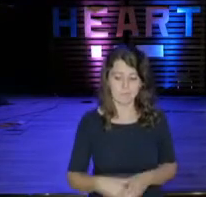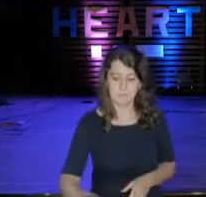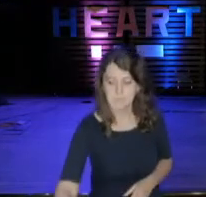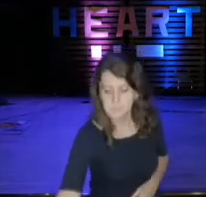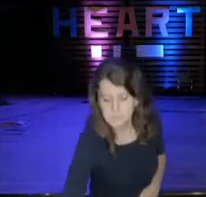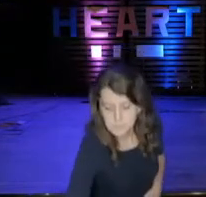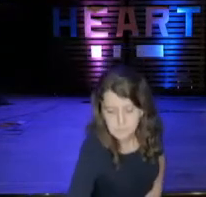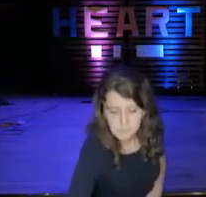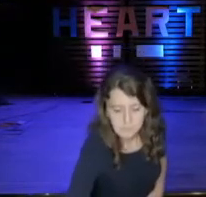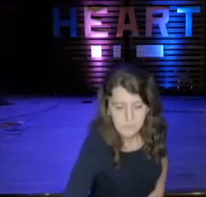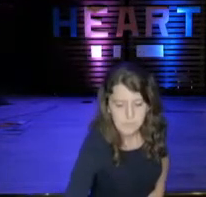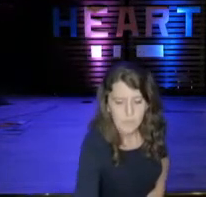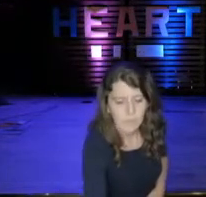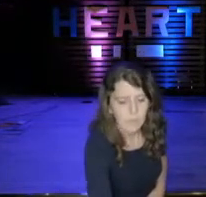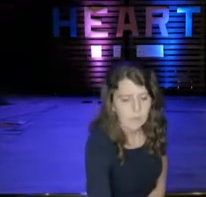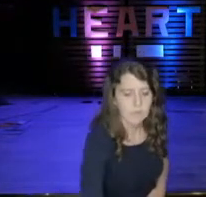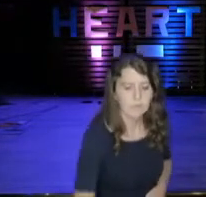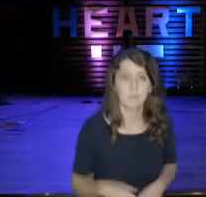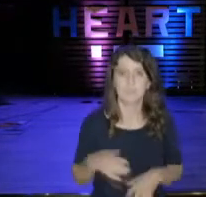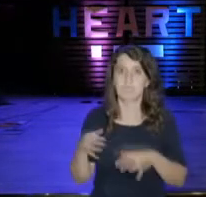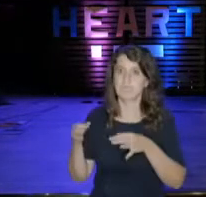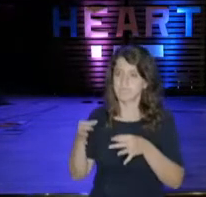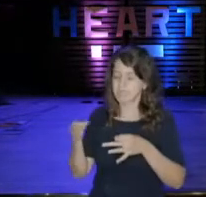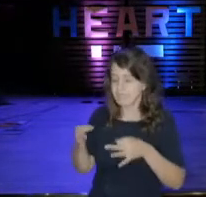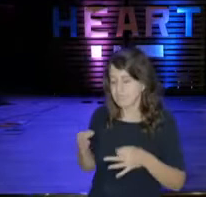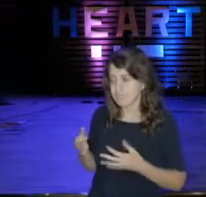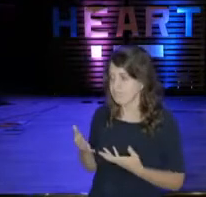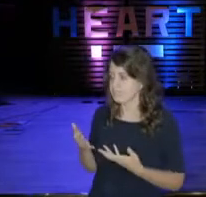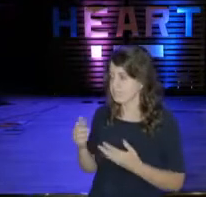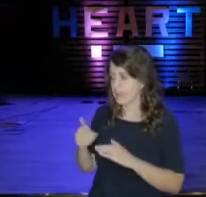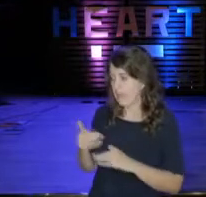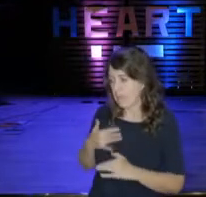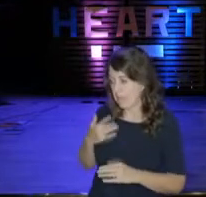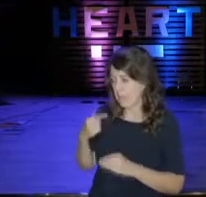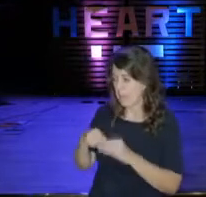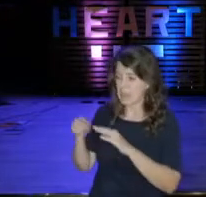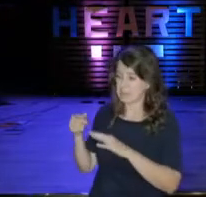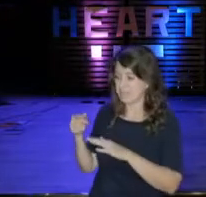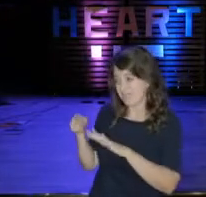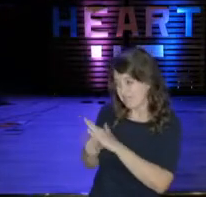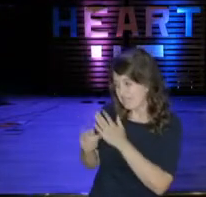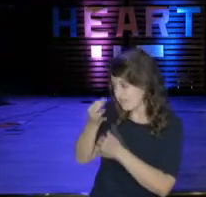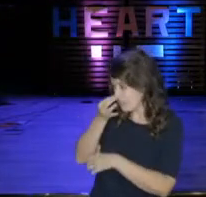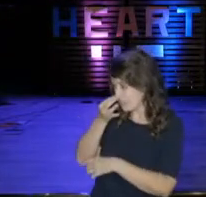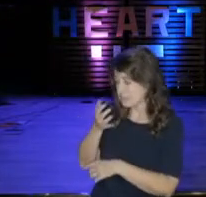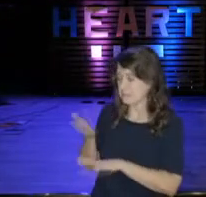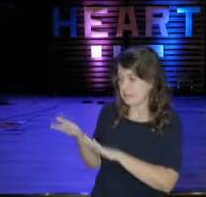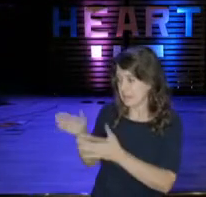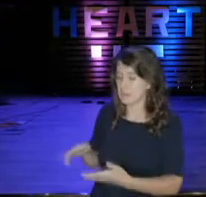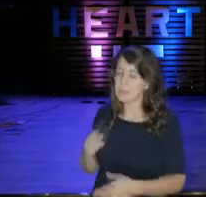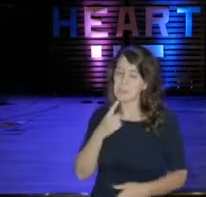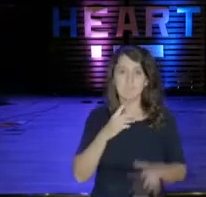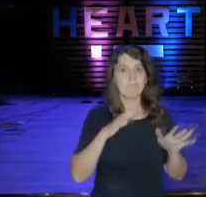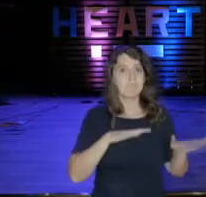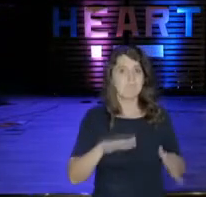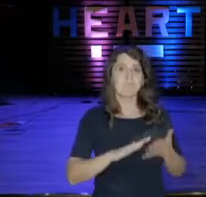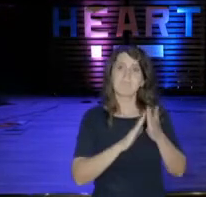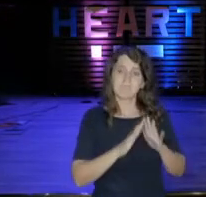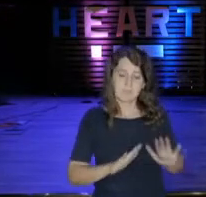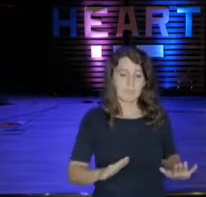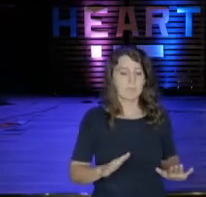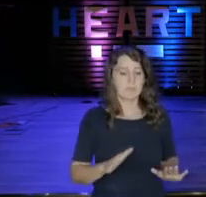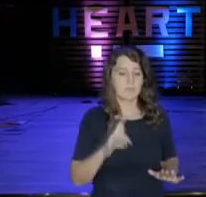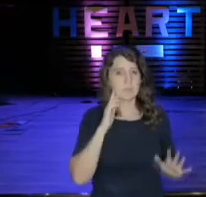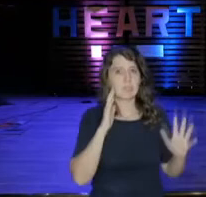When pressed to explain her feelings about the impending execution, she said that she was calm and she was peaceful. She hoped